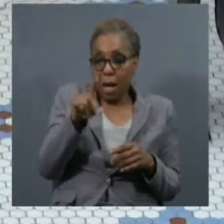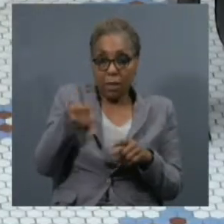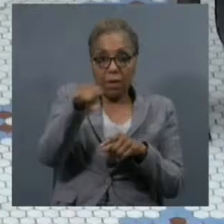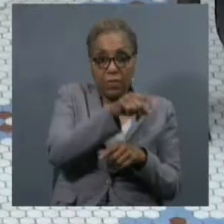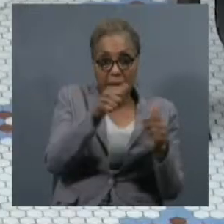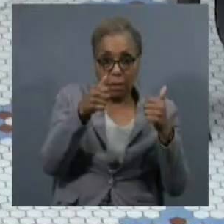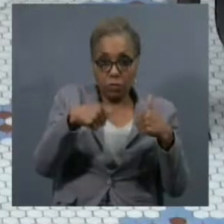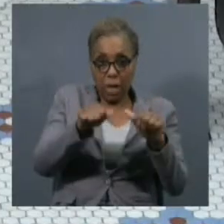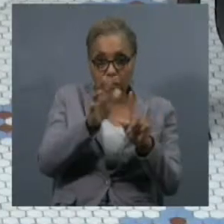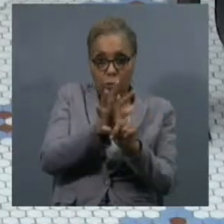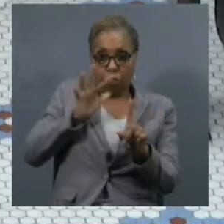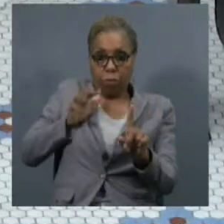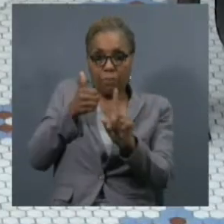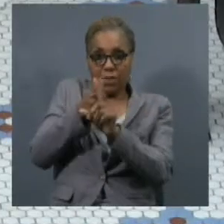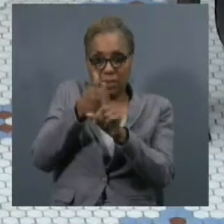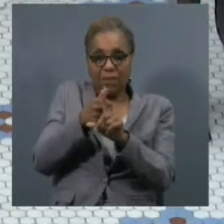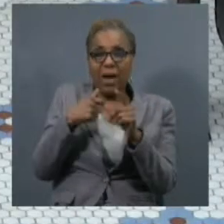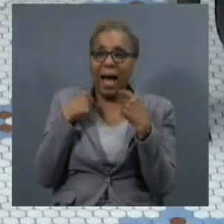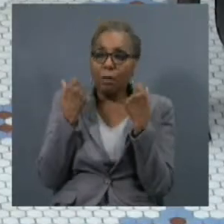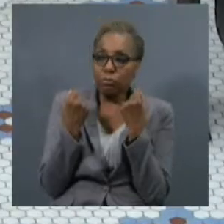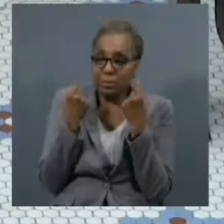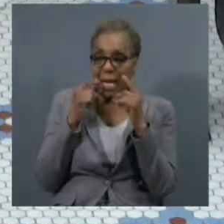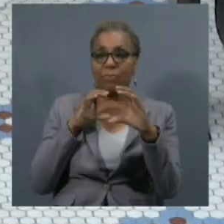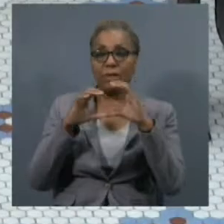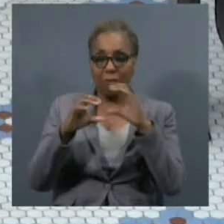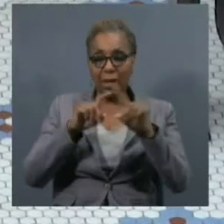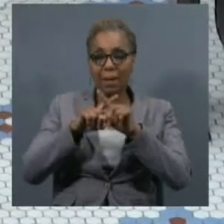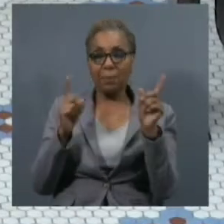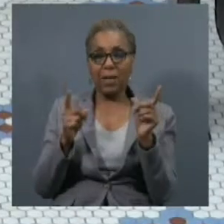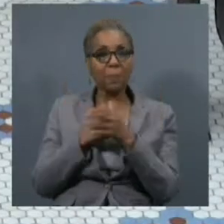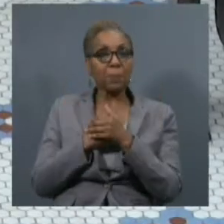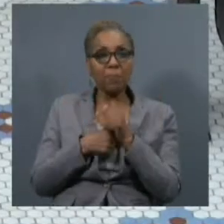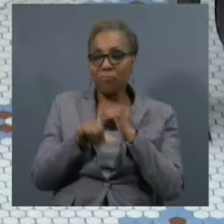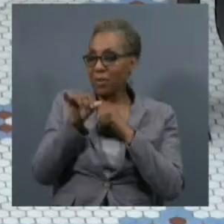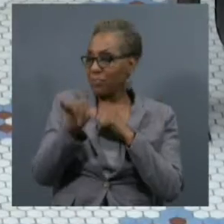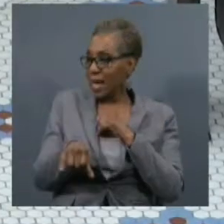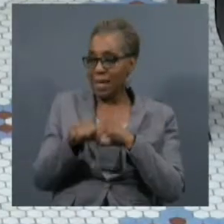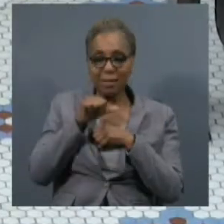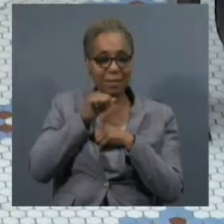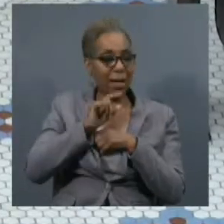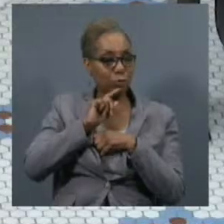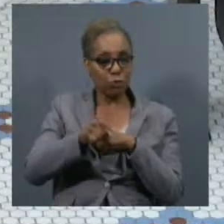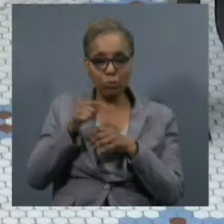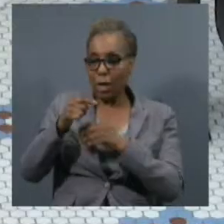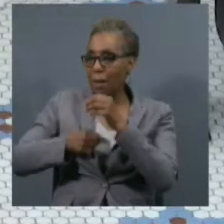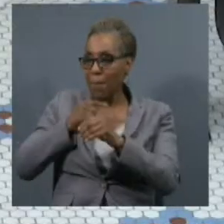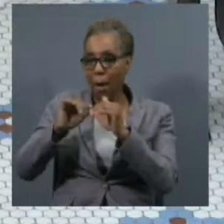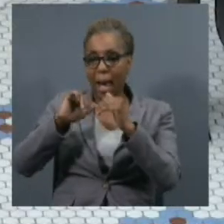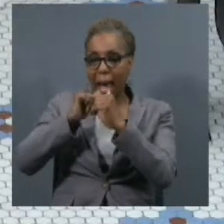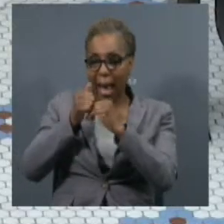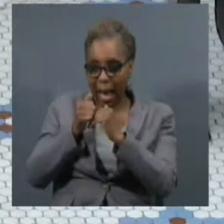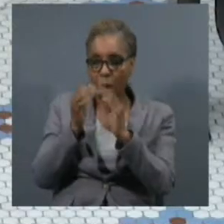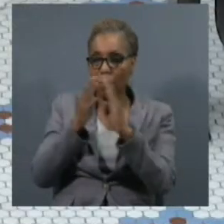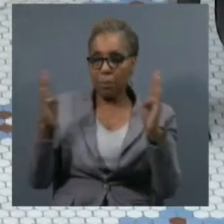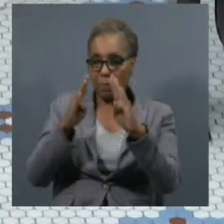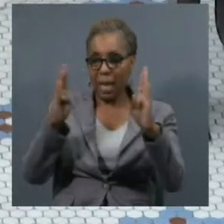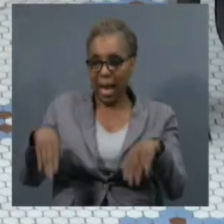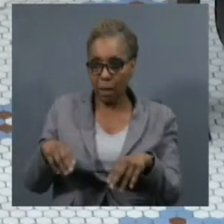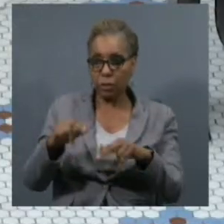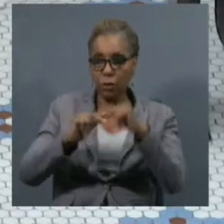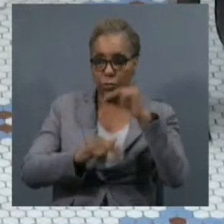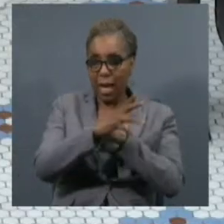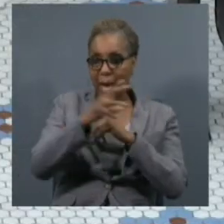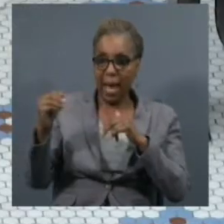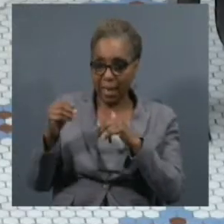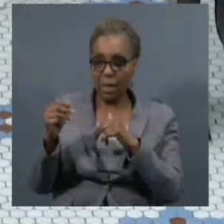distance themselves. And I understand the conversation, but that is just not true about how the public housing units and the